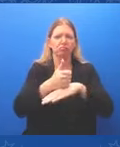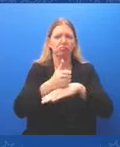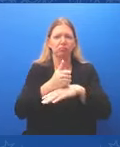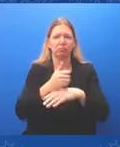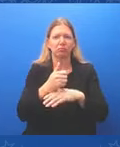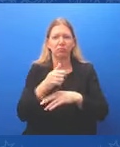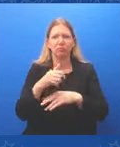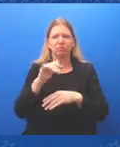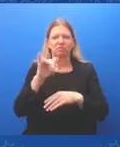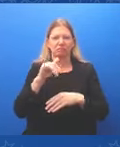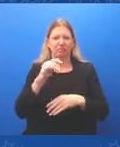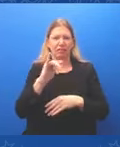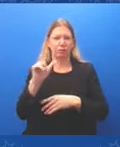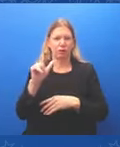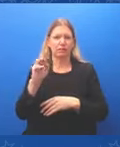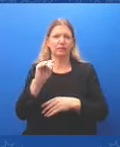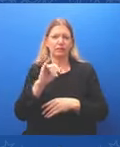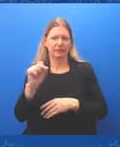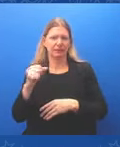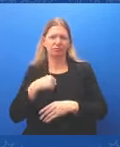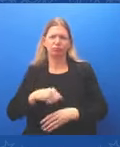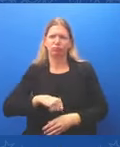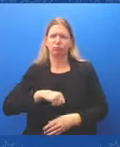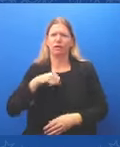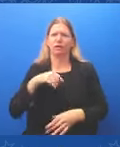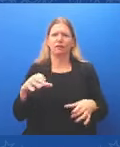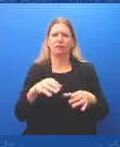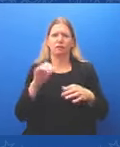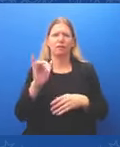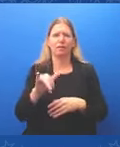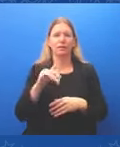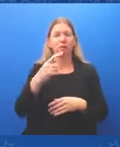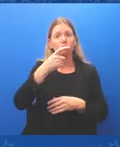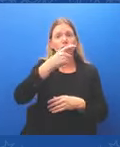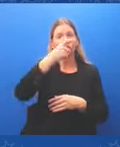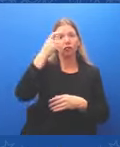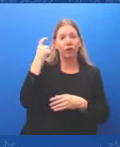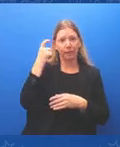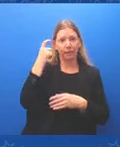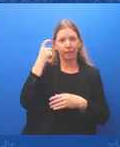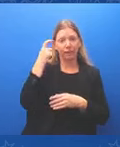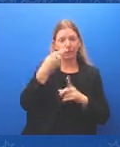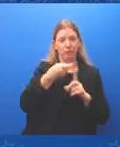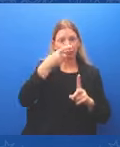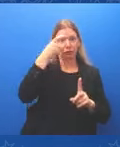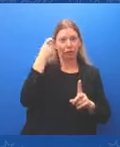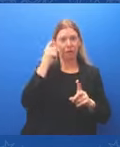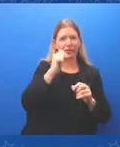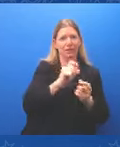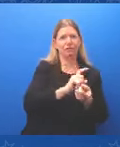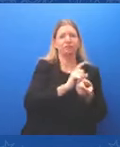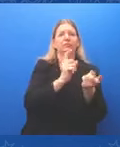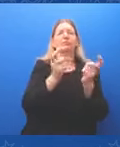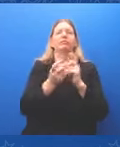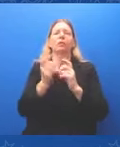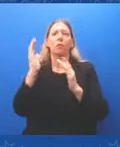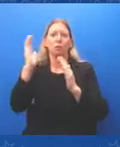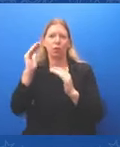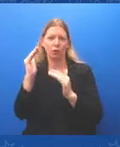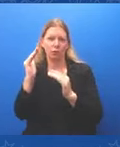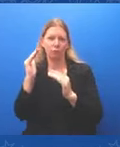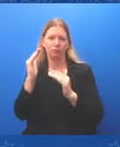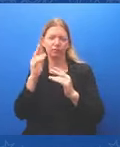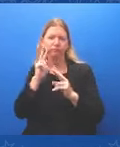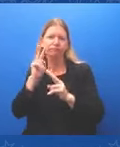can grow and the promise of America can prevail. That's what it's about. Let me close with this. Among the